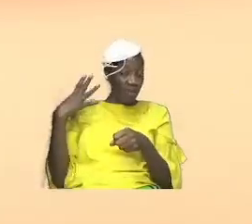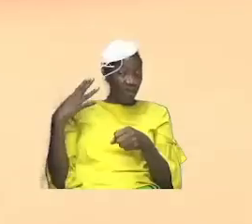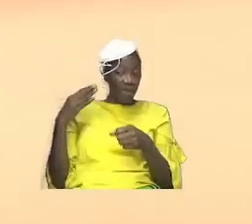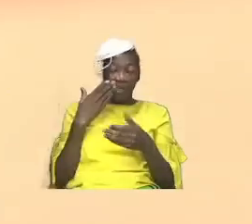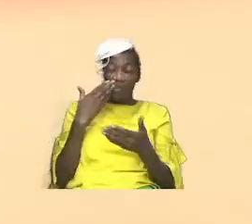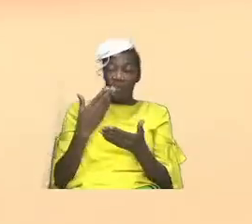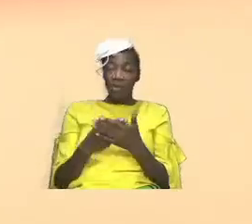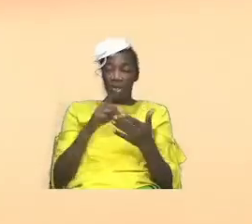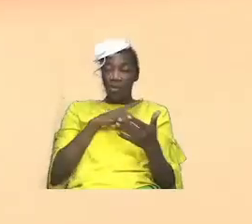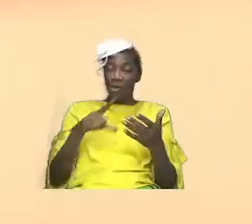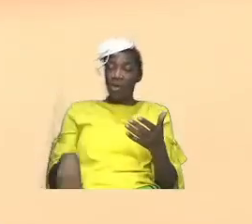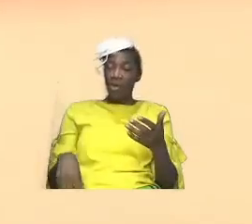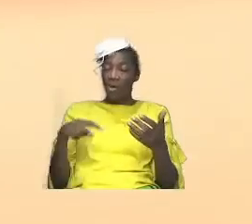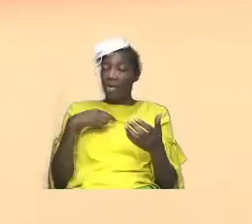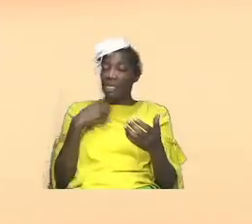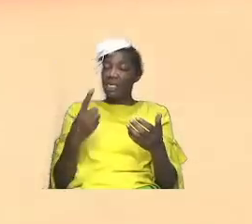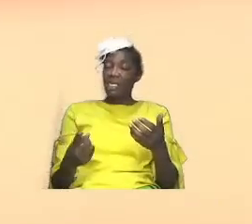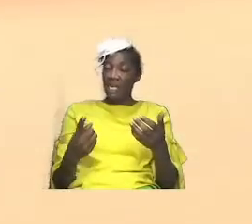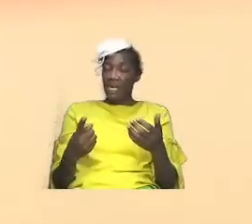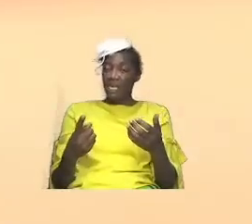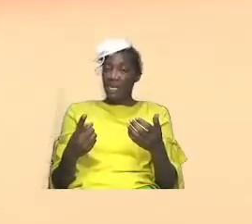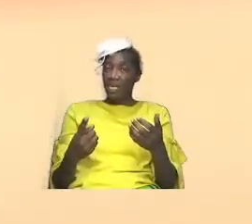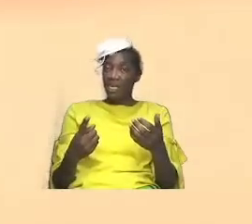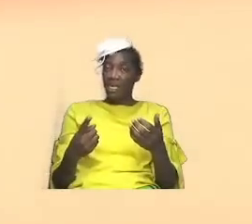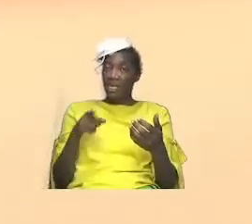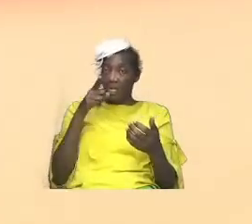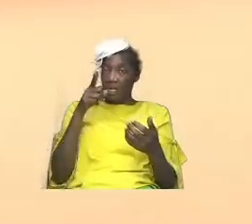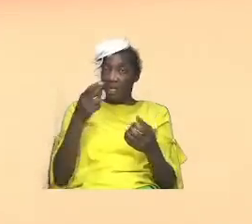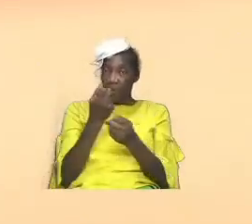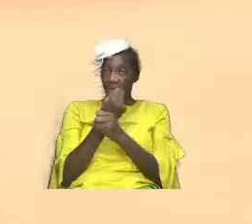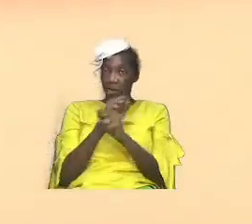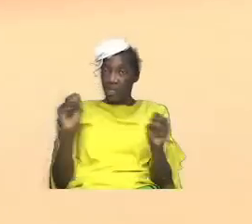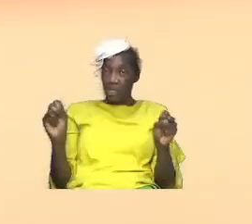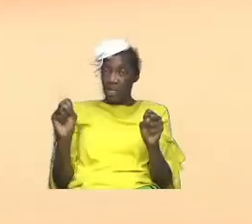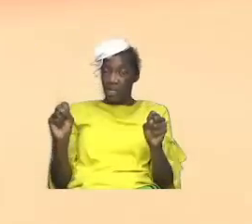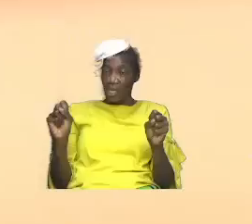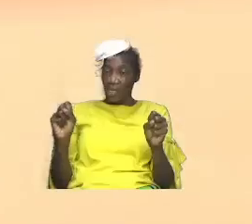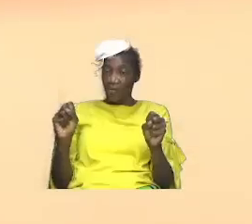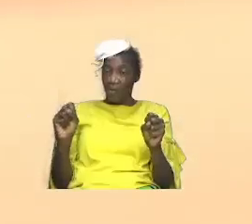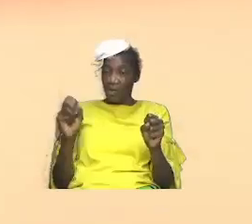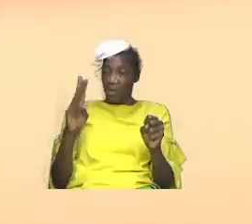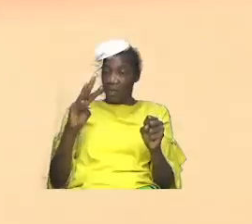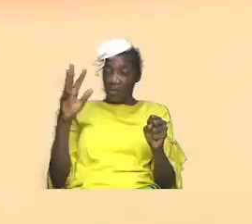good Lord now says that you are saved by